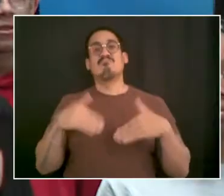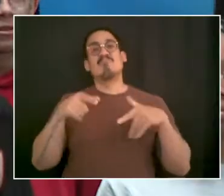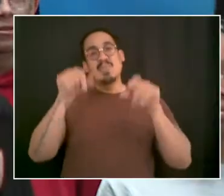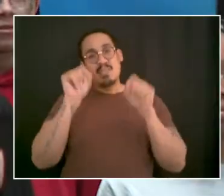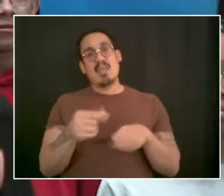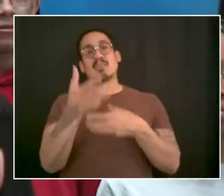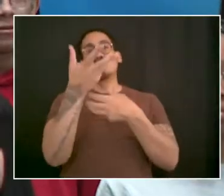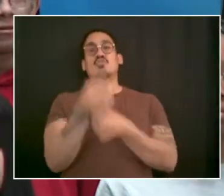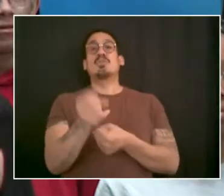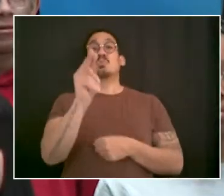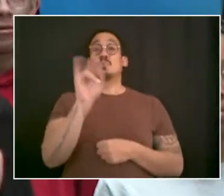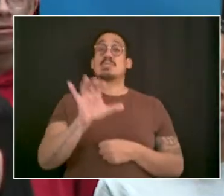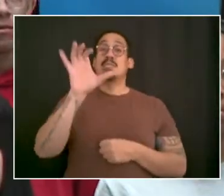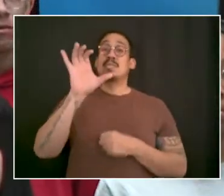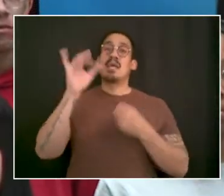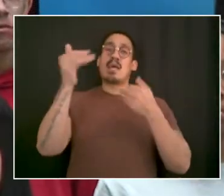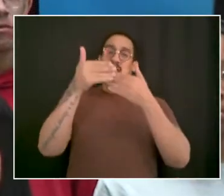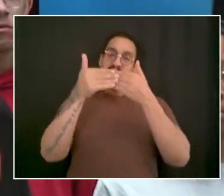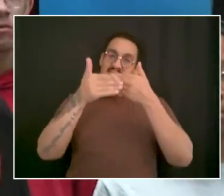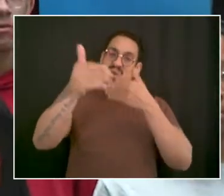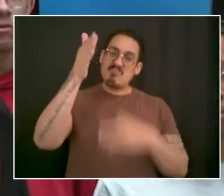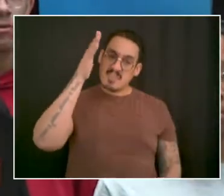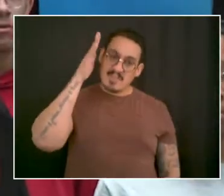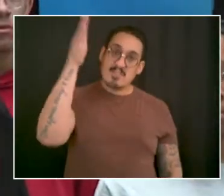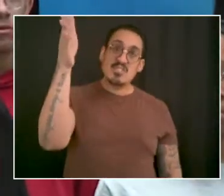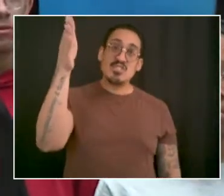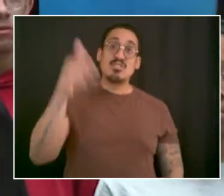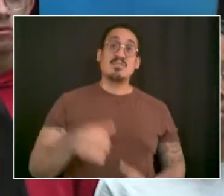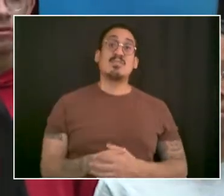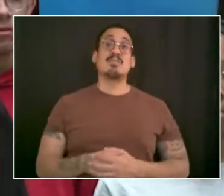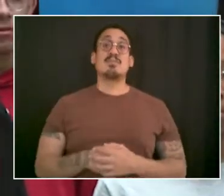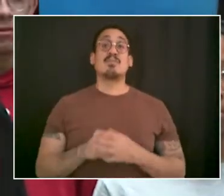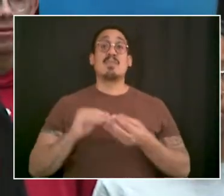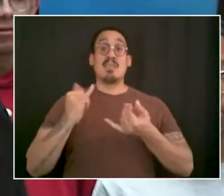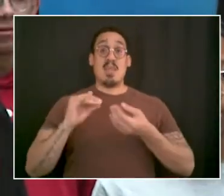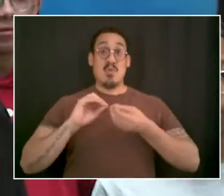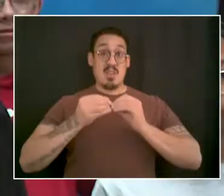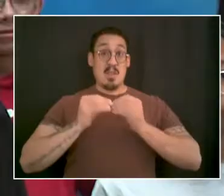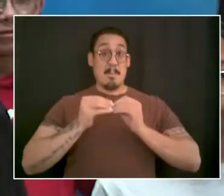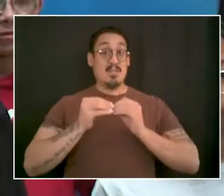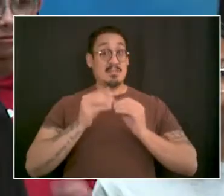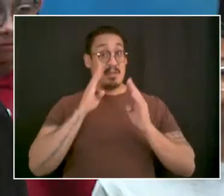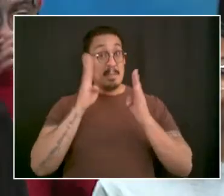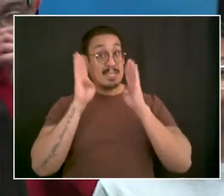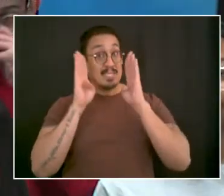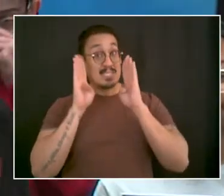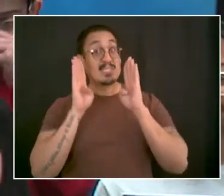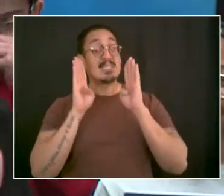the numbers. Pay attention because they are important, and there'll be a quiz after.